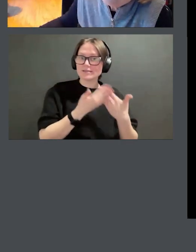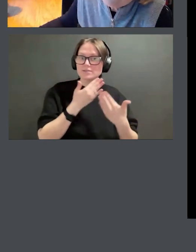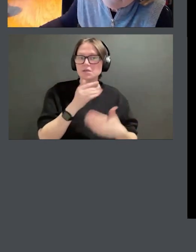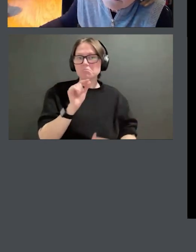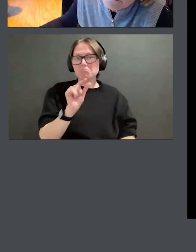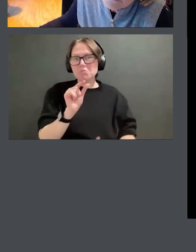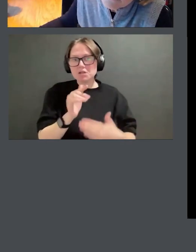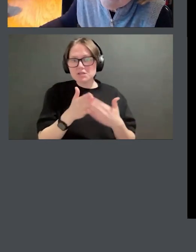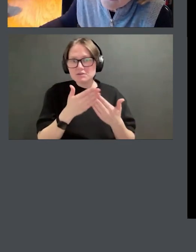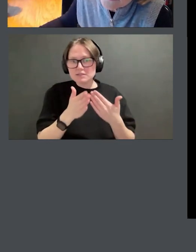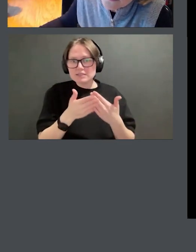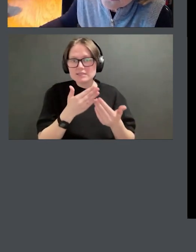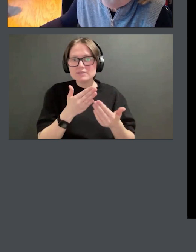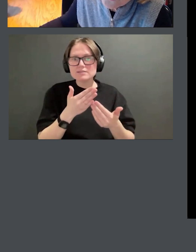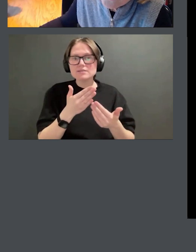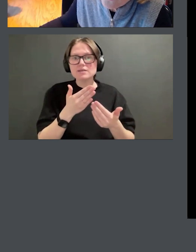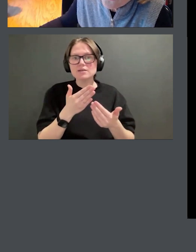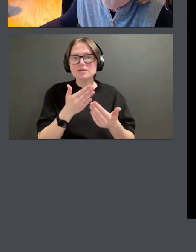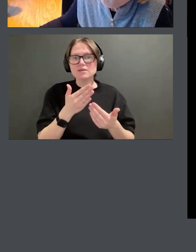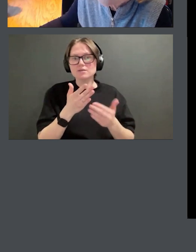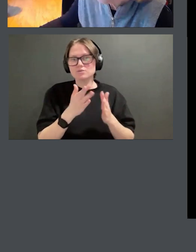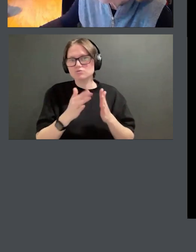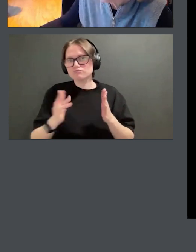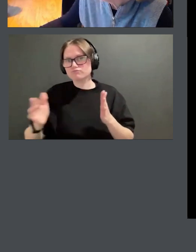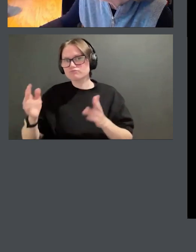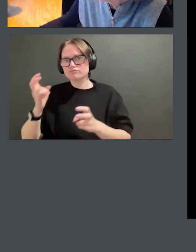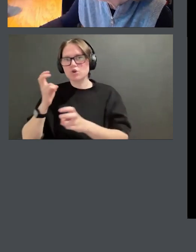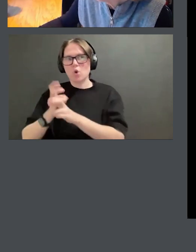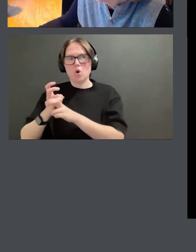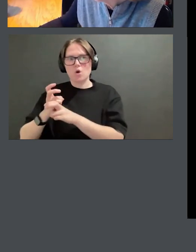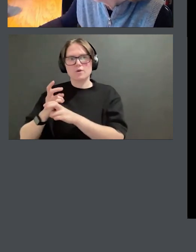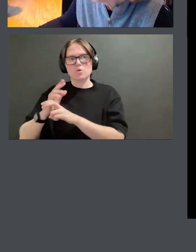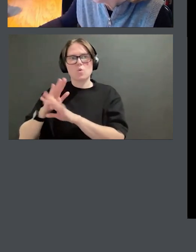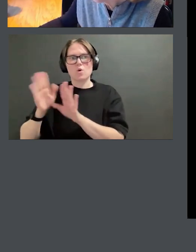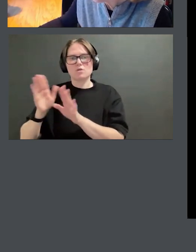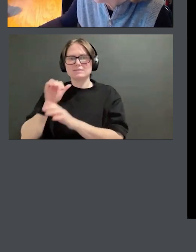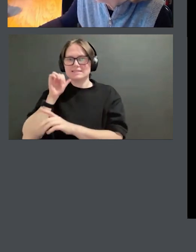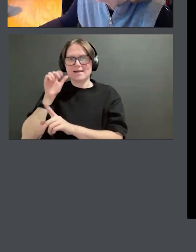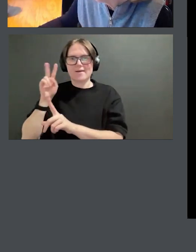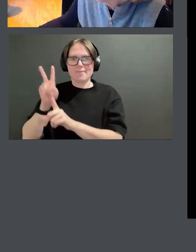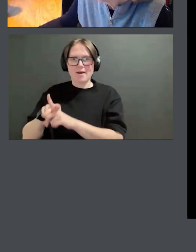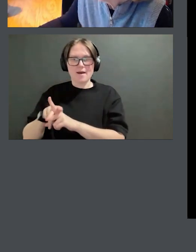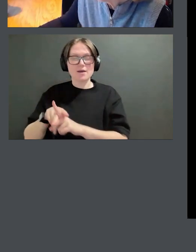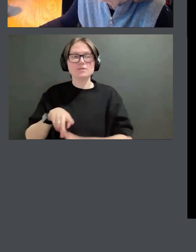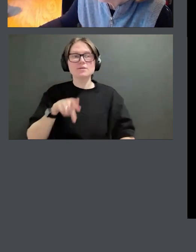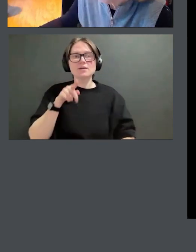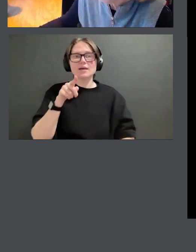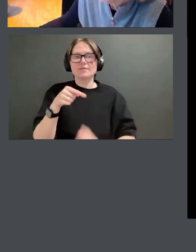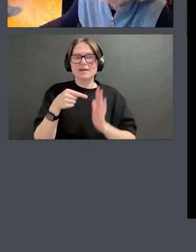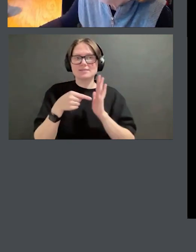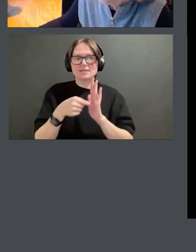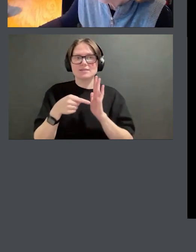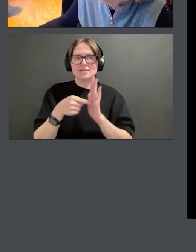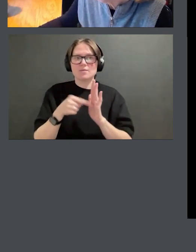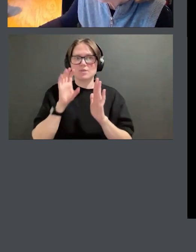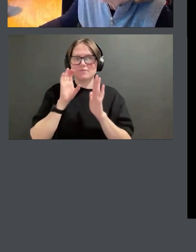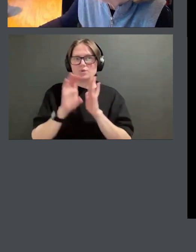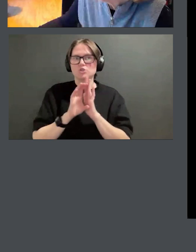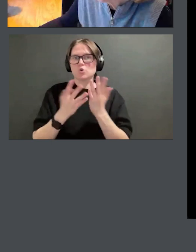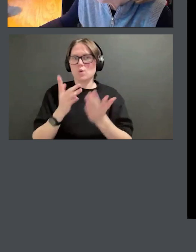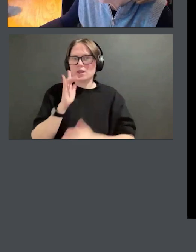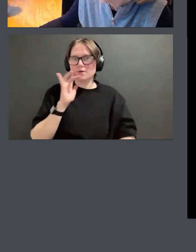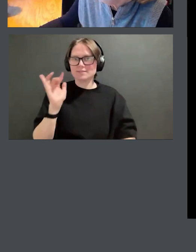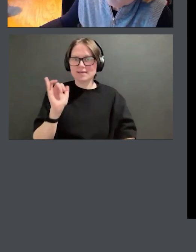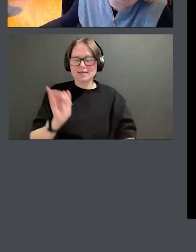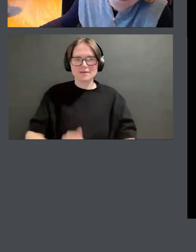easy, down to very hard, or it does not apply. And here's an example of what the picture would look like. So